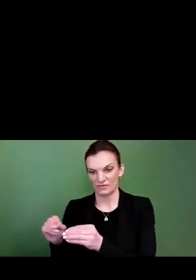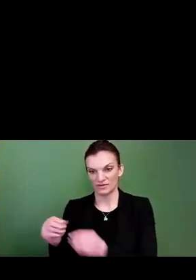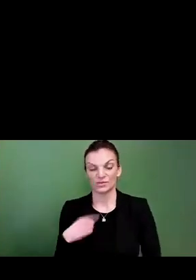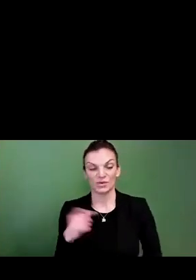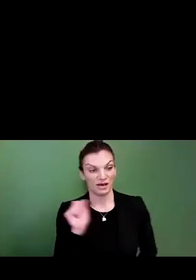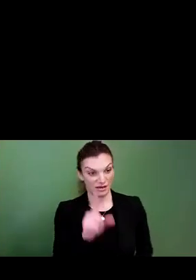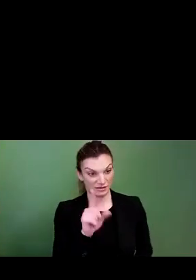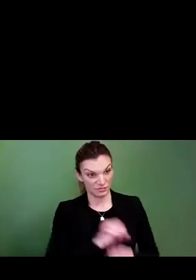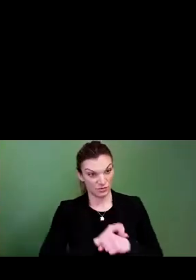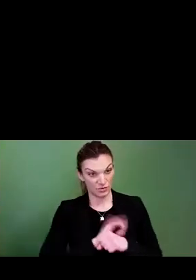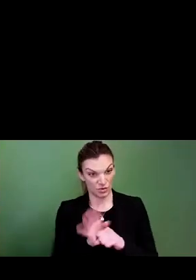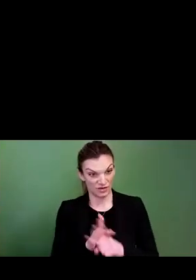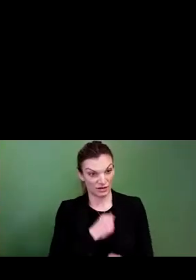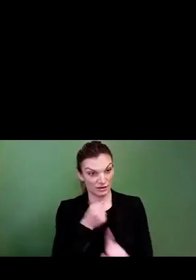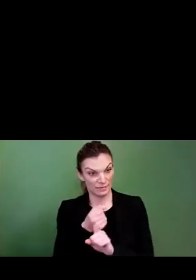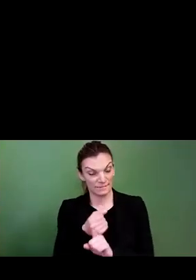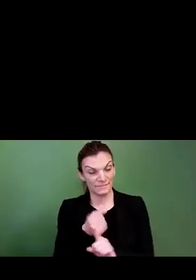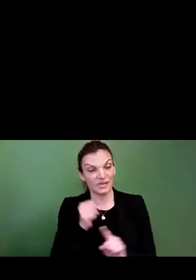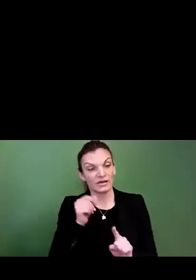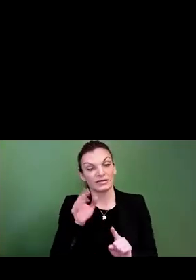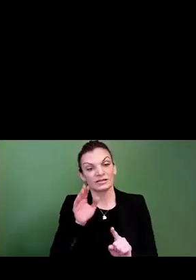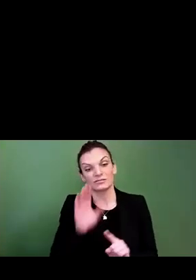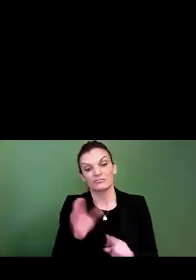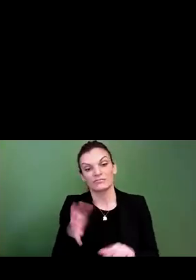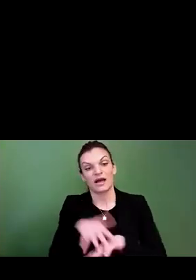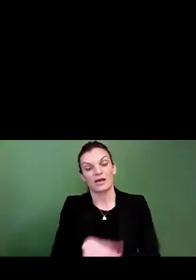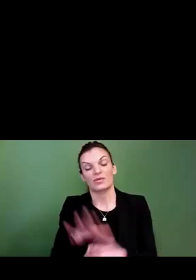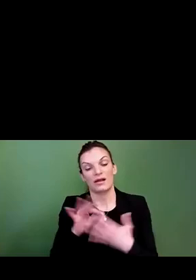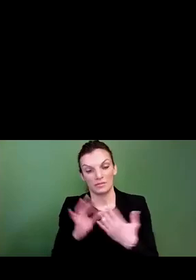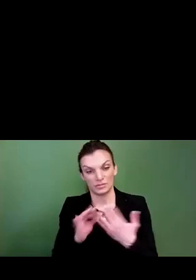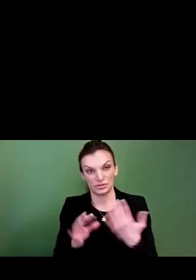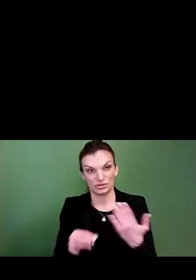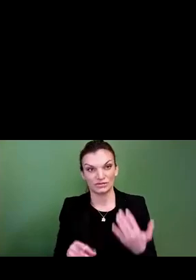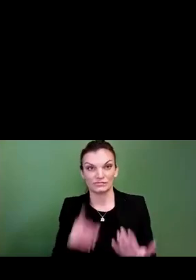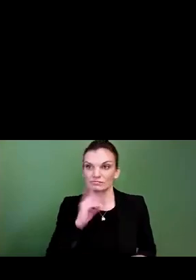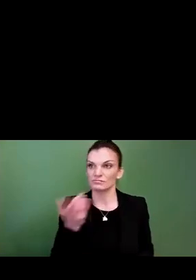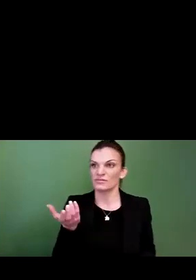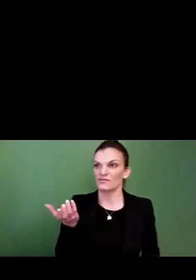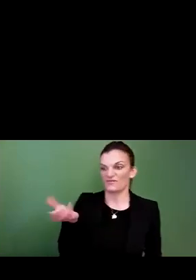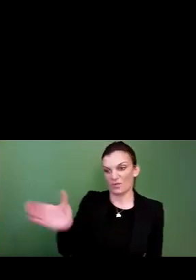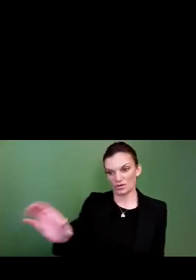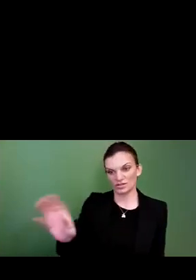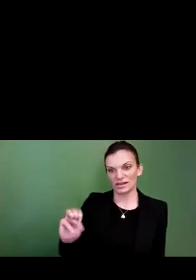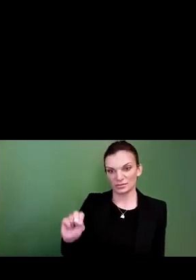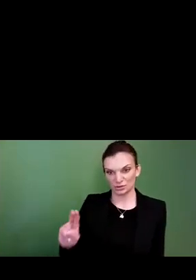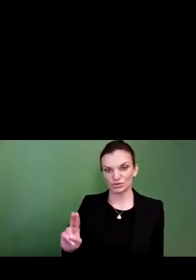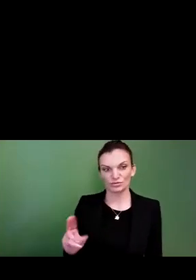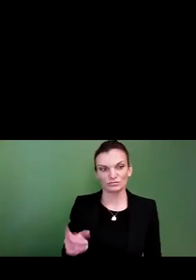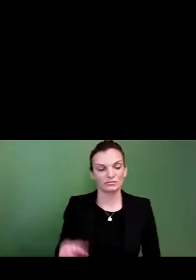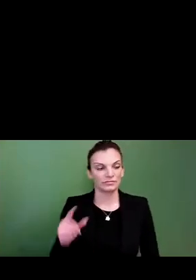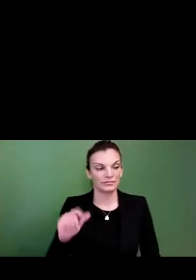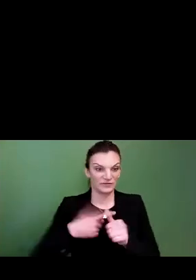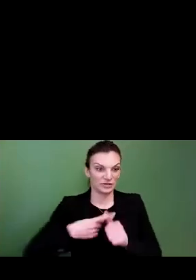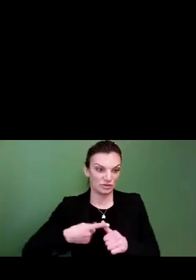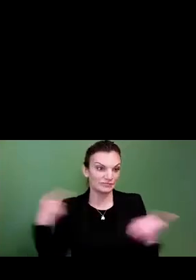has COVID-19 impacted hybrid options? And it forced it on MSU. There was fear